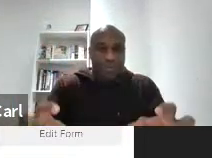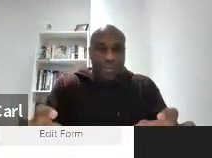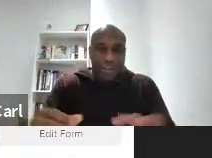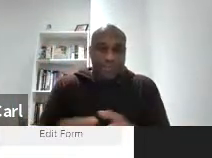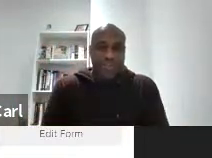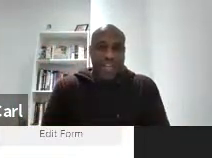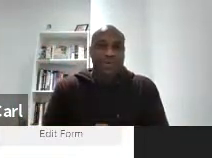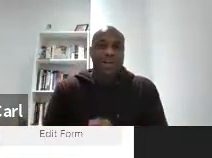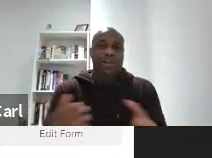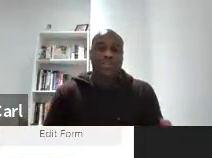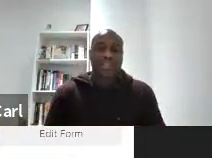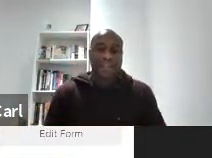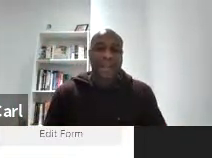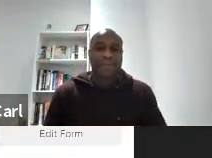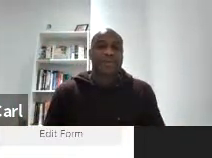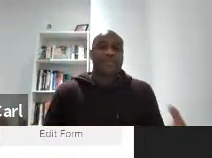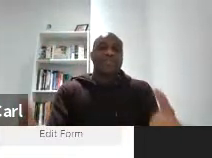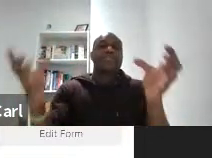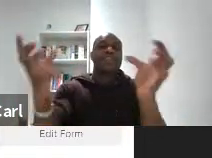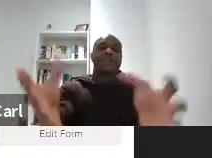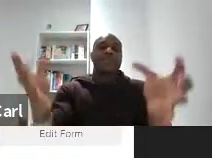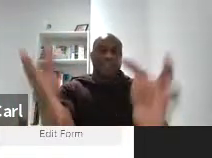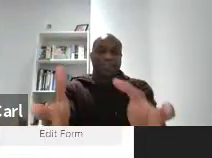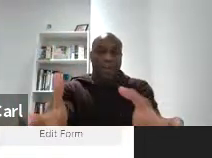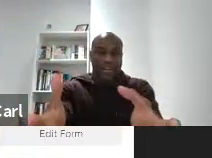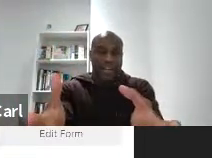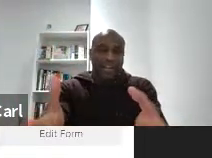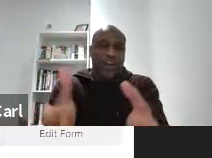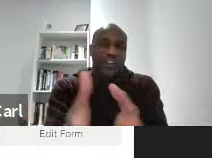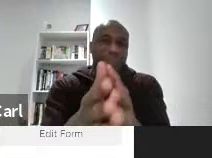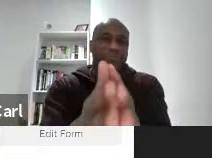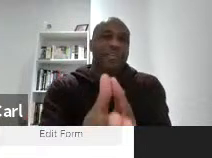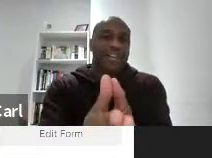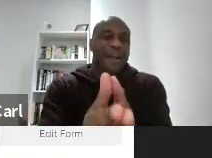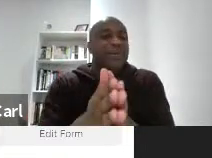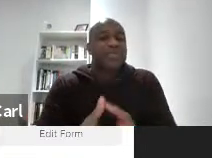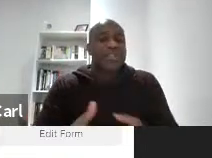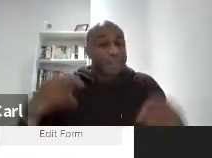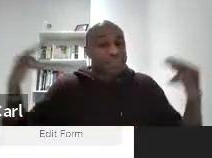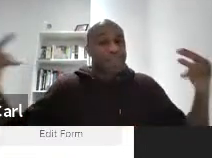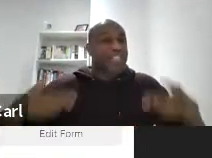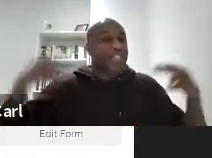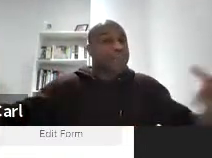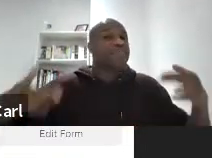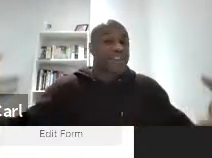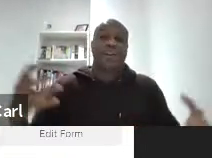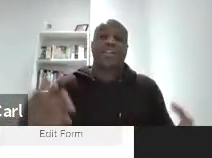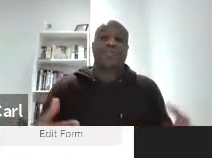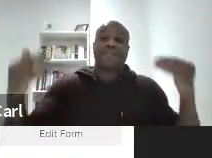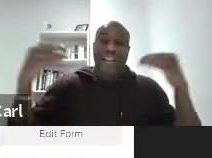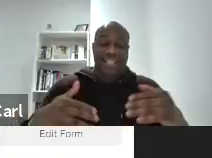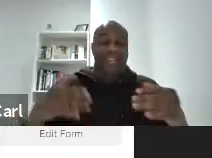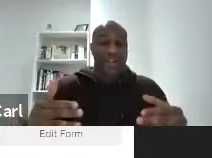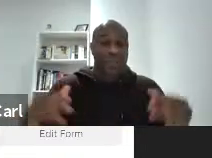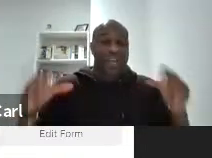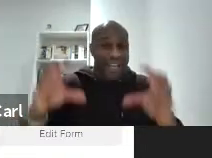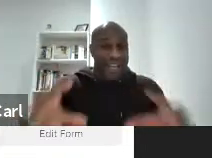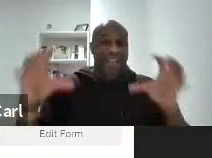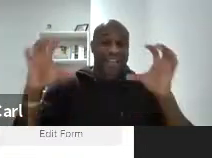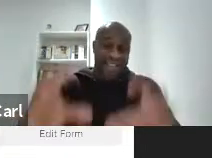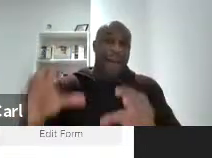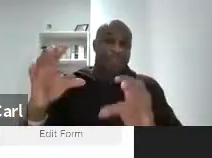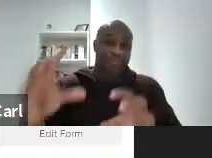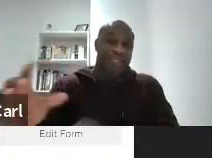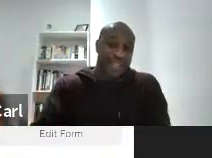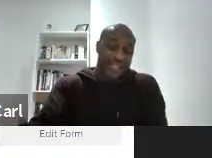successful launch so that you are launching to people who are enthused by not only the prototype, but also the process you've been on because you've invested them